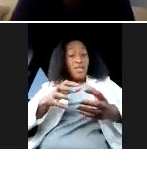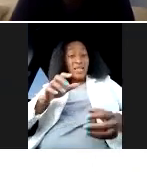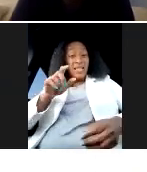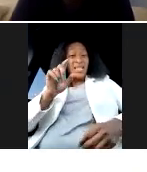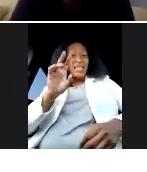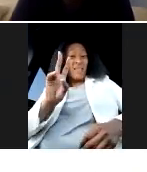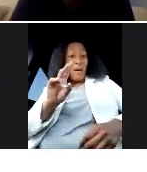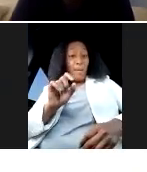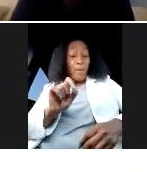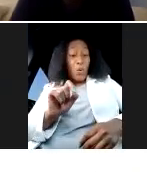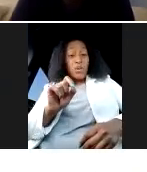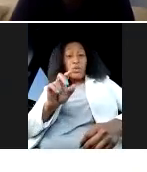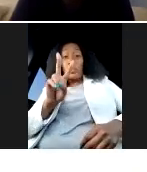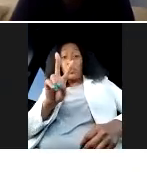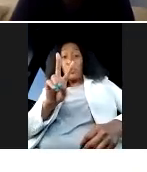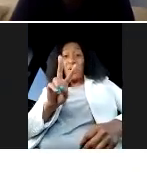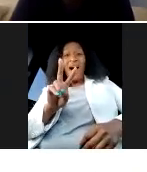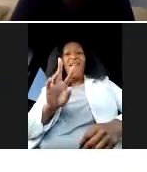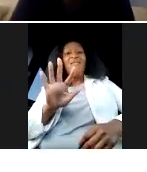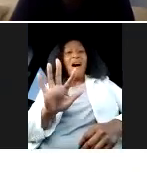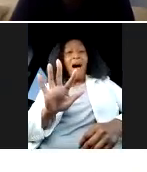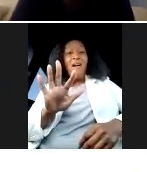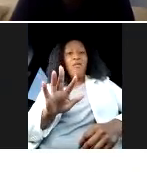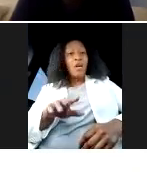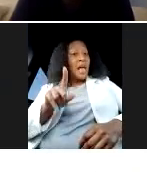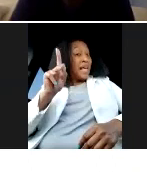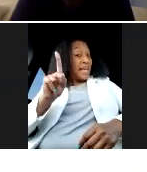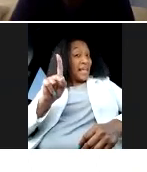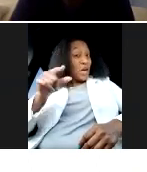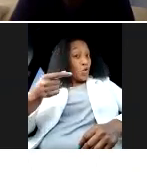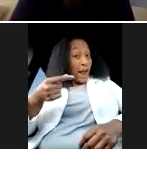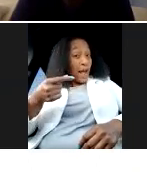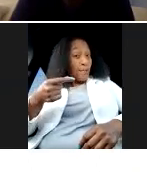megagrams, kilograms? Make a guess utilizing units.